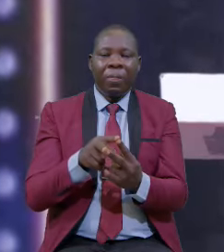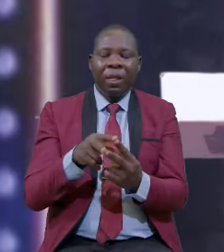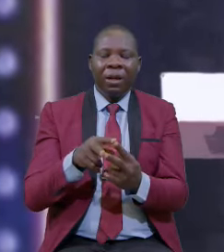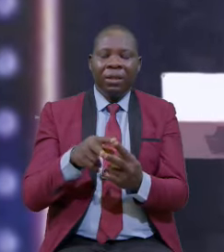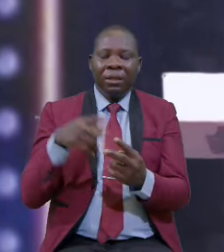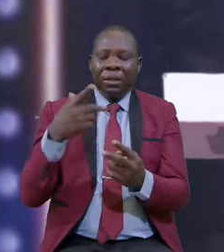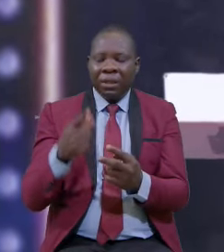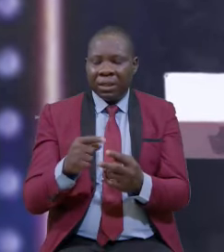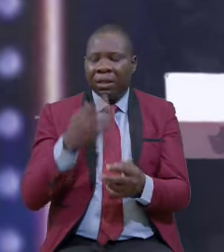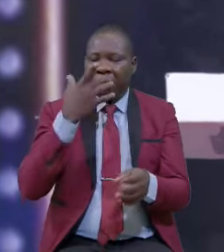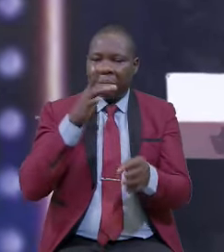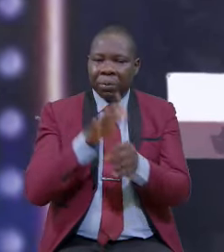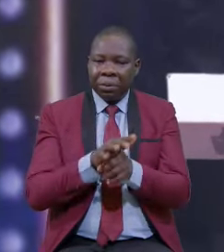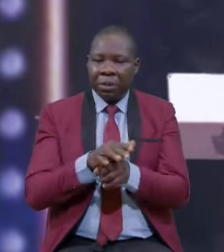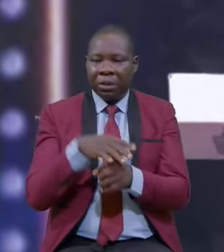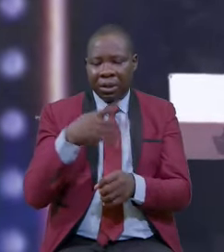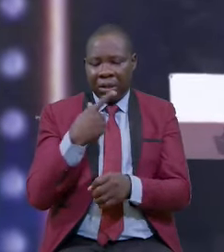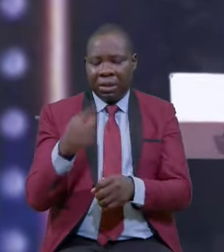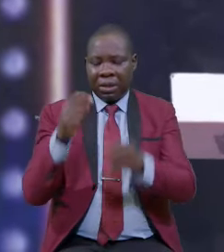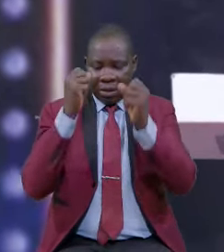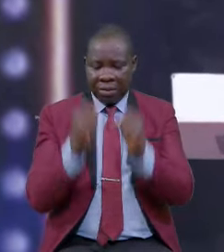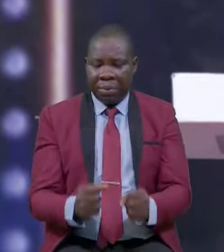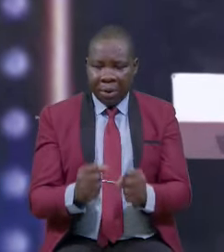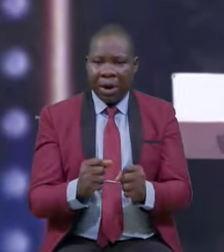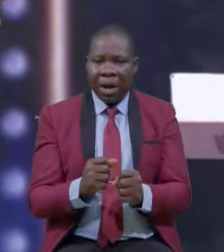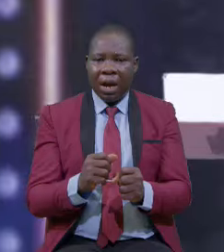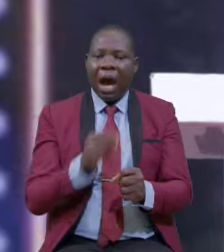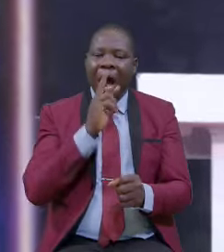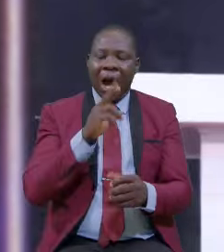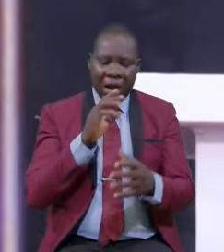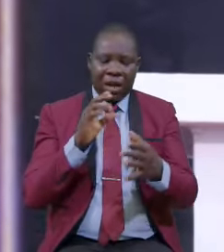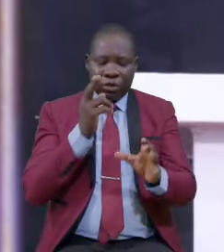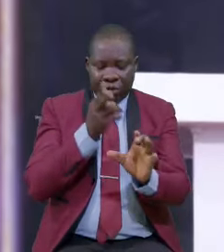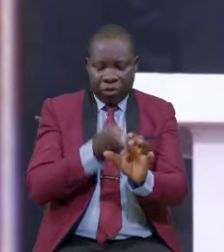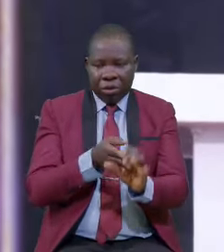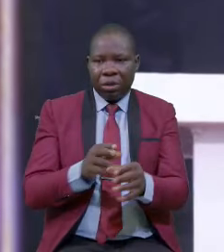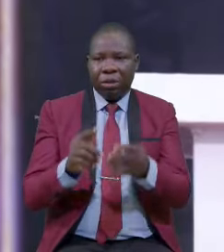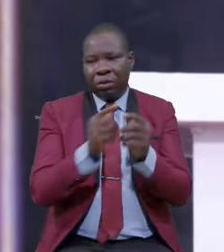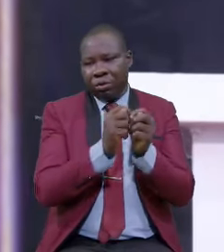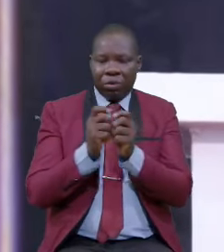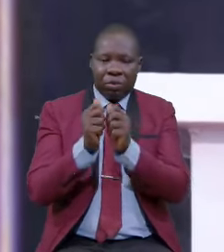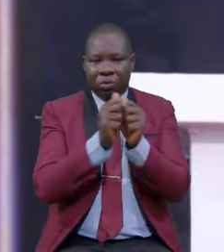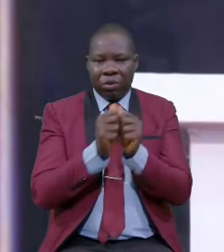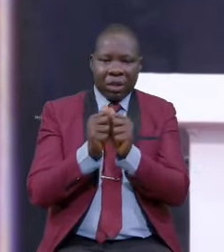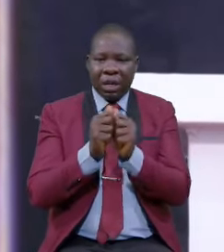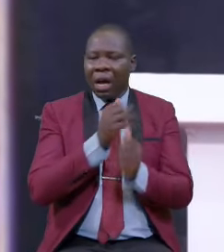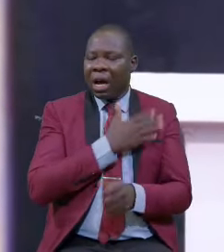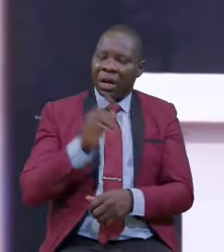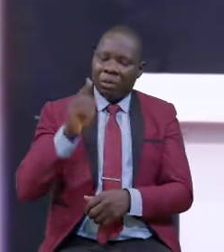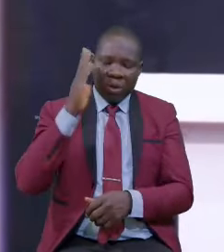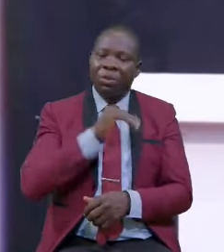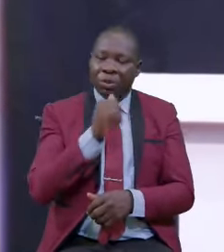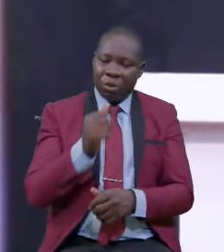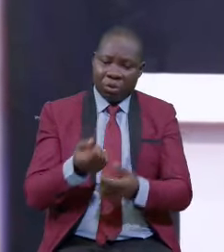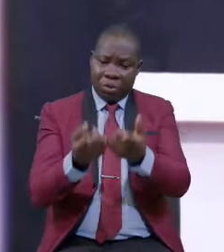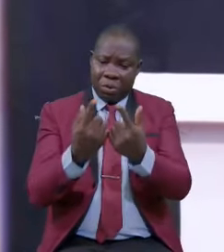are joined together. And one shall not lack after the other or before the other. The promise you